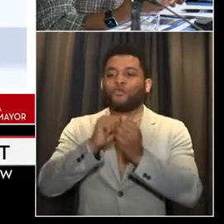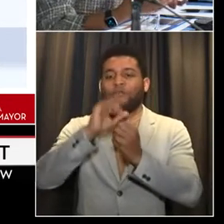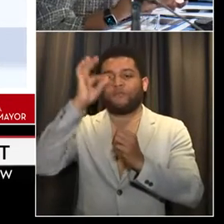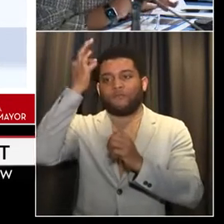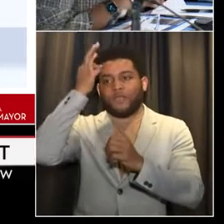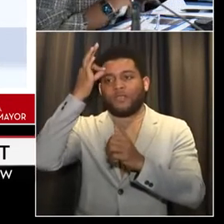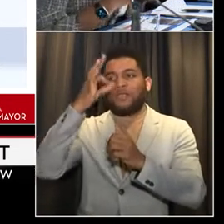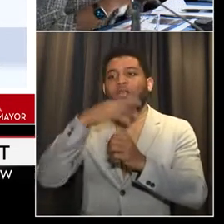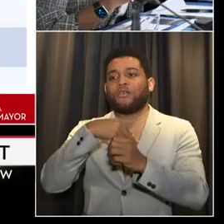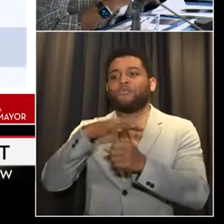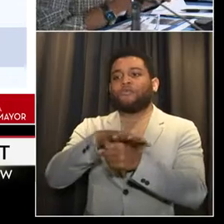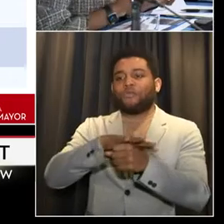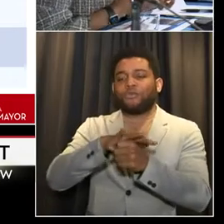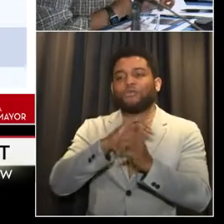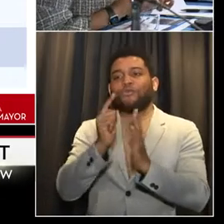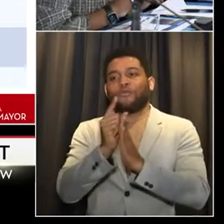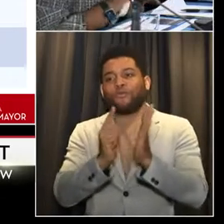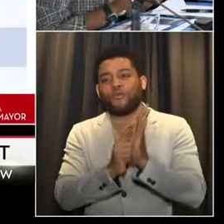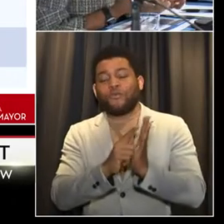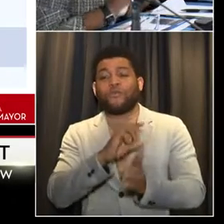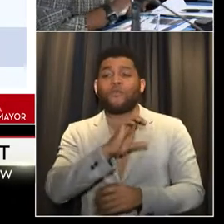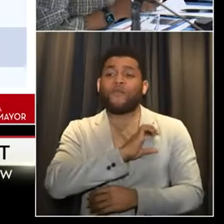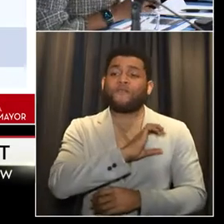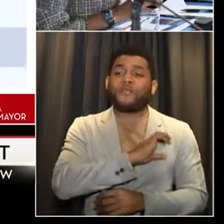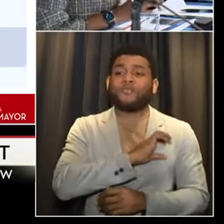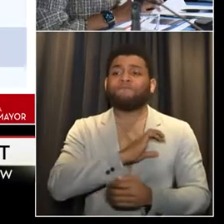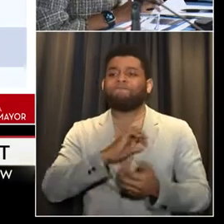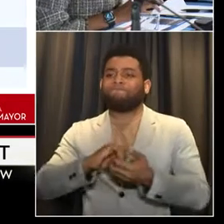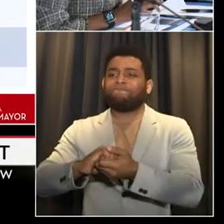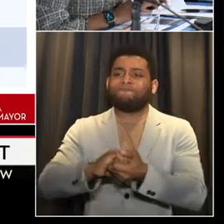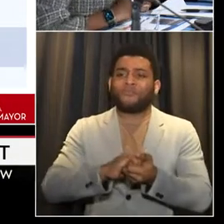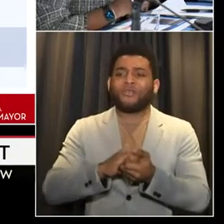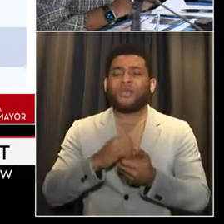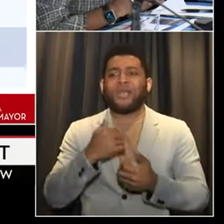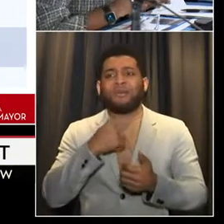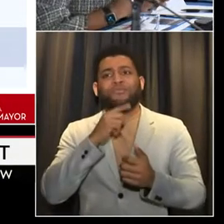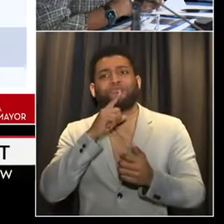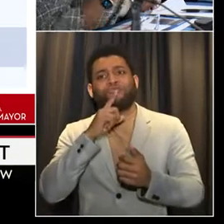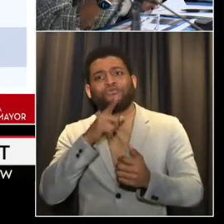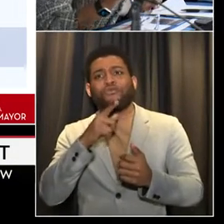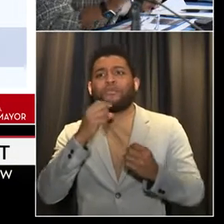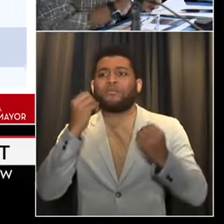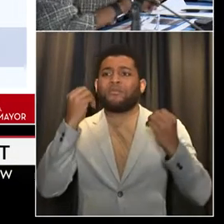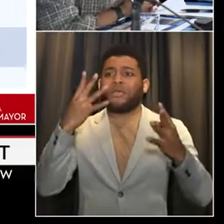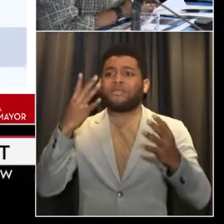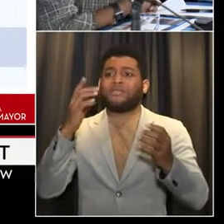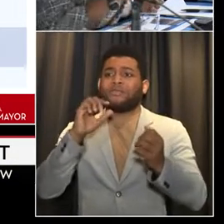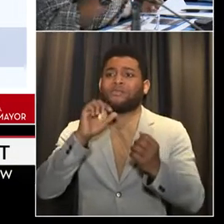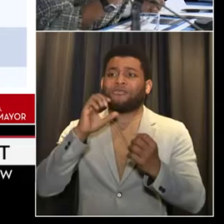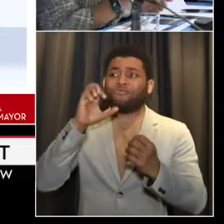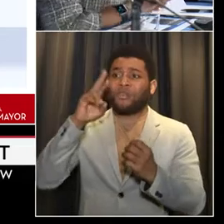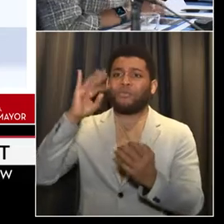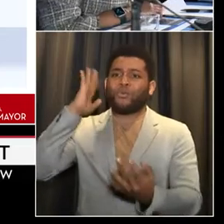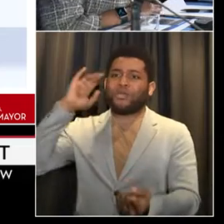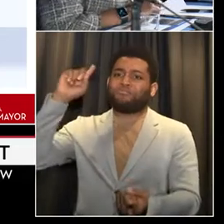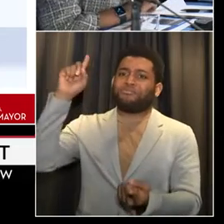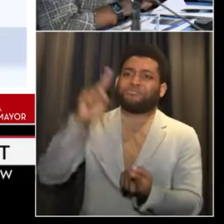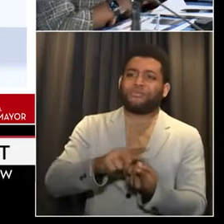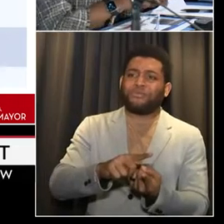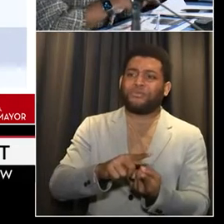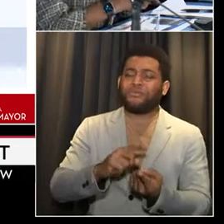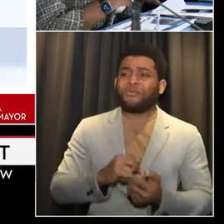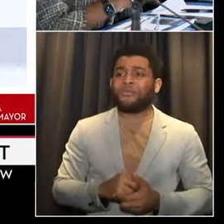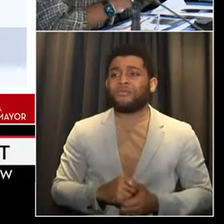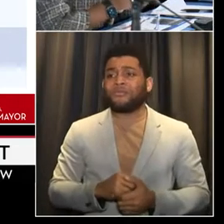enforcement partners, that we have an opportunity to really address and drive down crime in a real-time way. The mayor and I were just with Executive